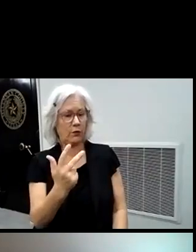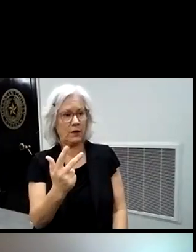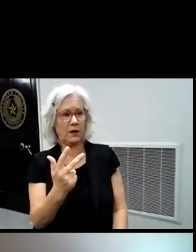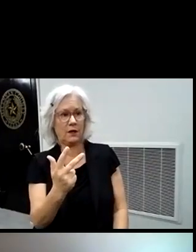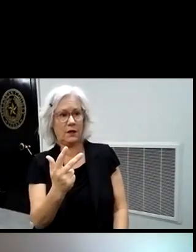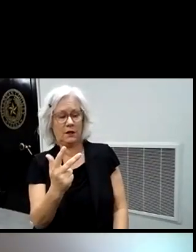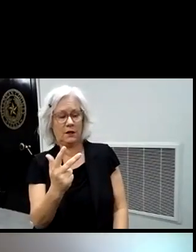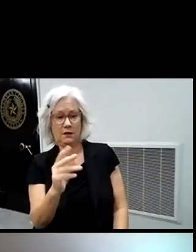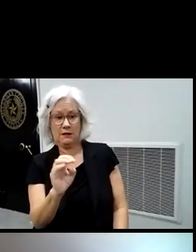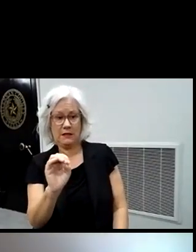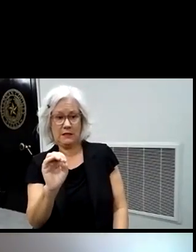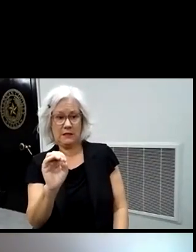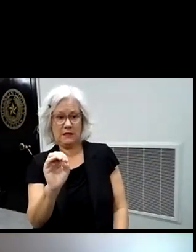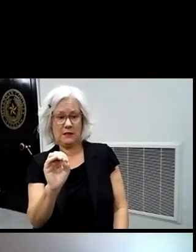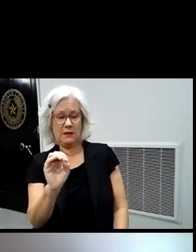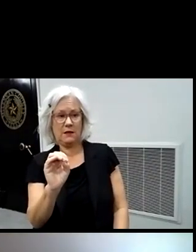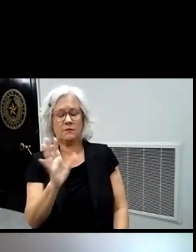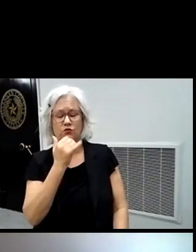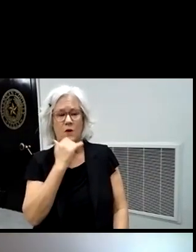E3E,